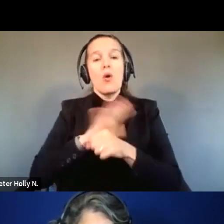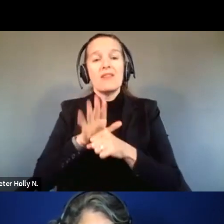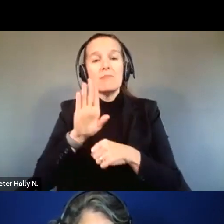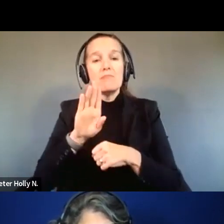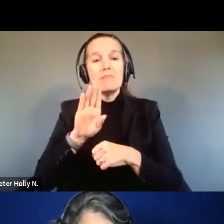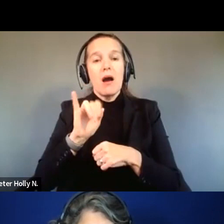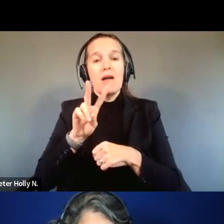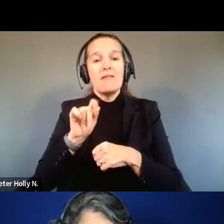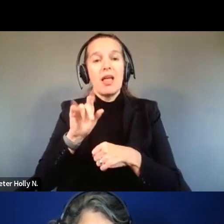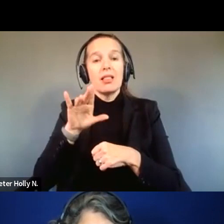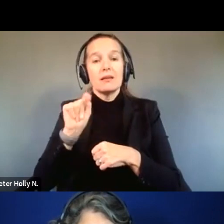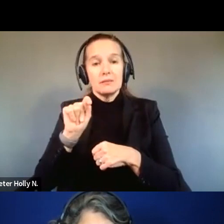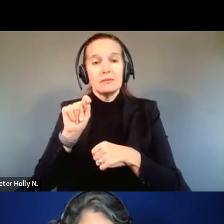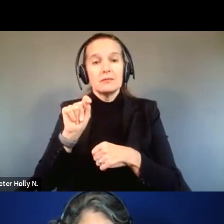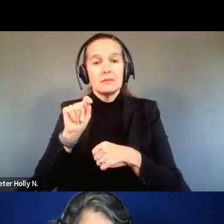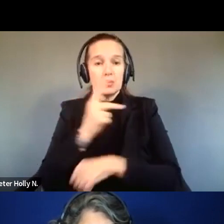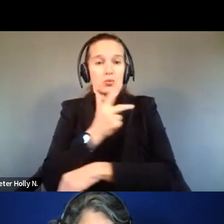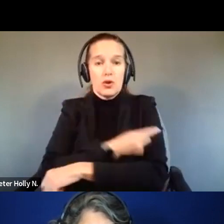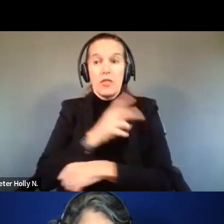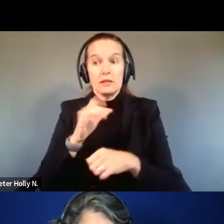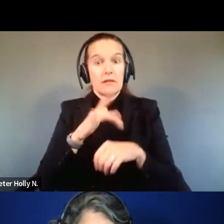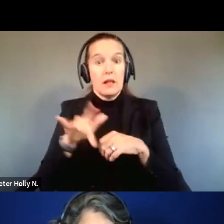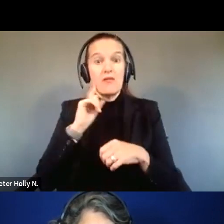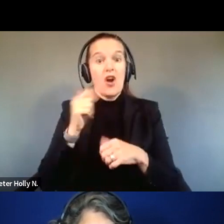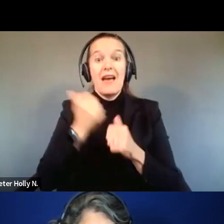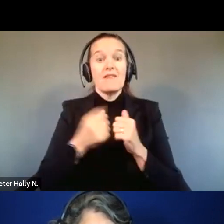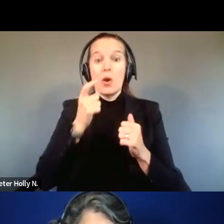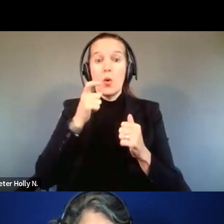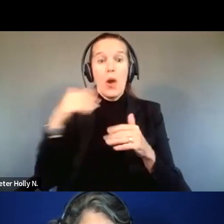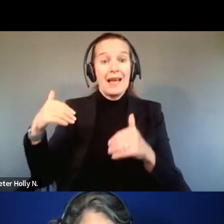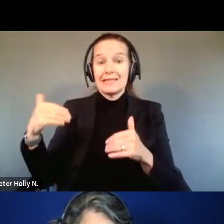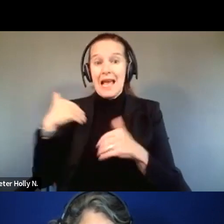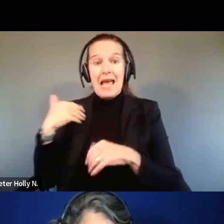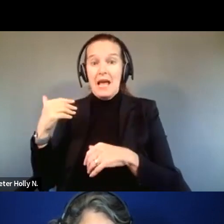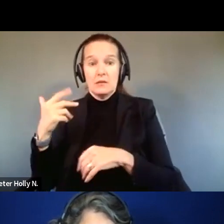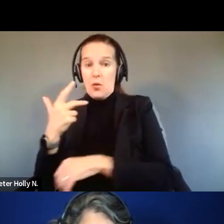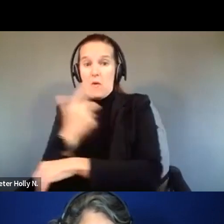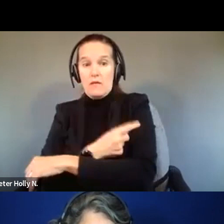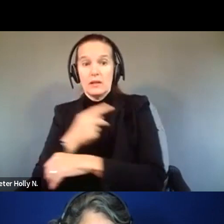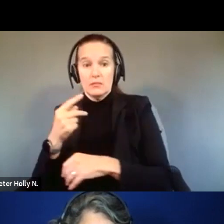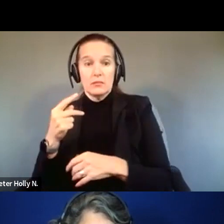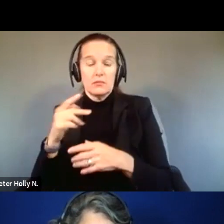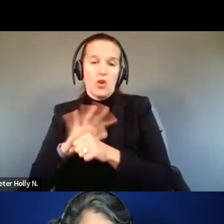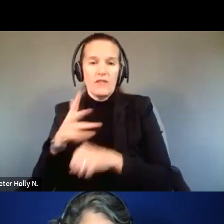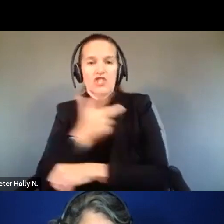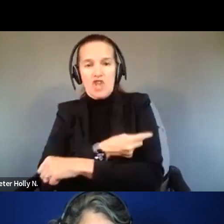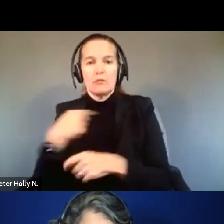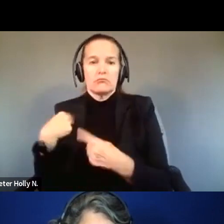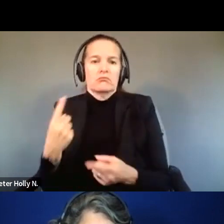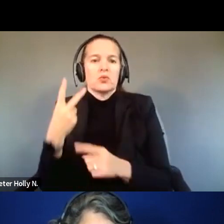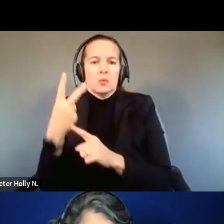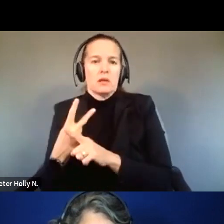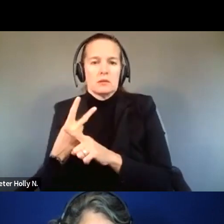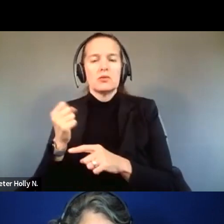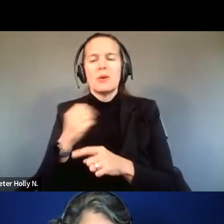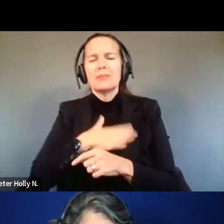to anybody who's not had a COVID shot in the last 2 months. It's available. We have lots of it in the county. So please